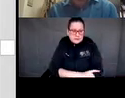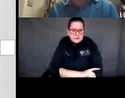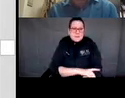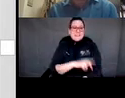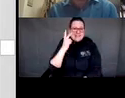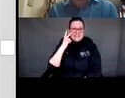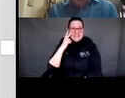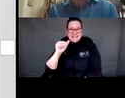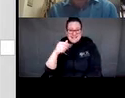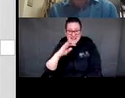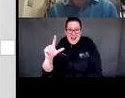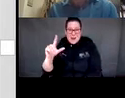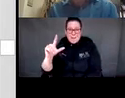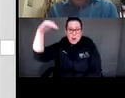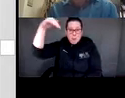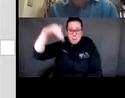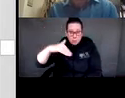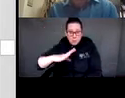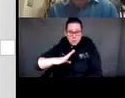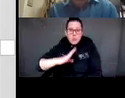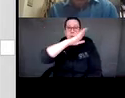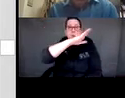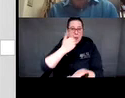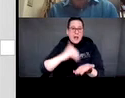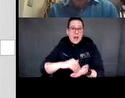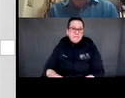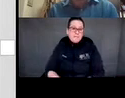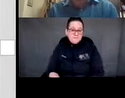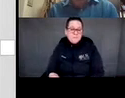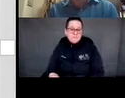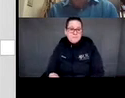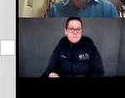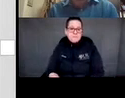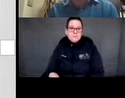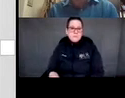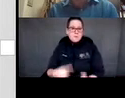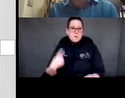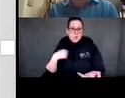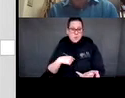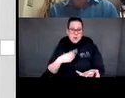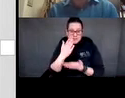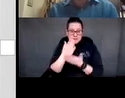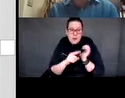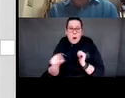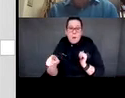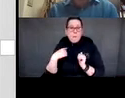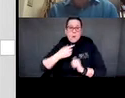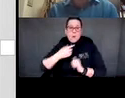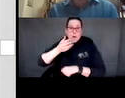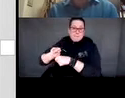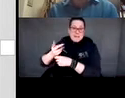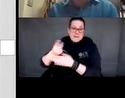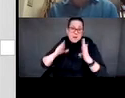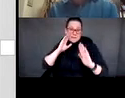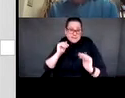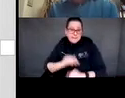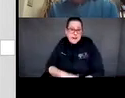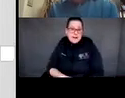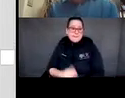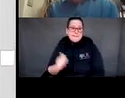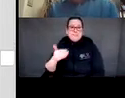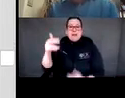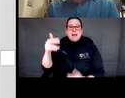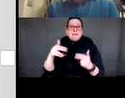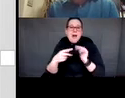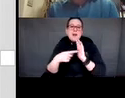in April and then bouncing back up. So, you know, we're really well above budget in a lot of these areas. The next line just shows you our ED volume